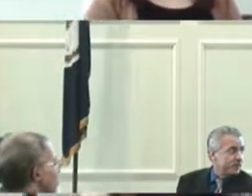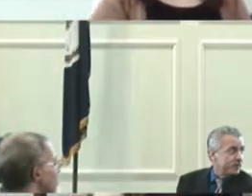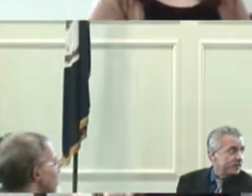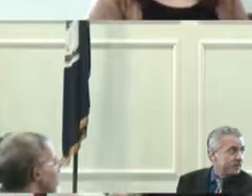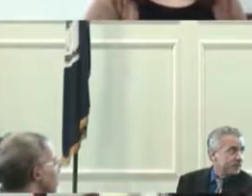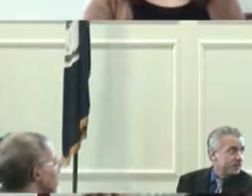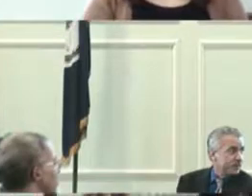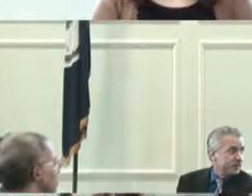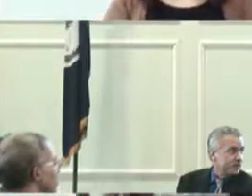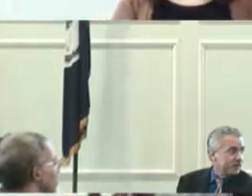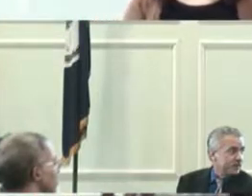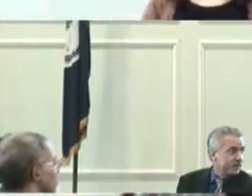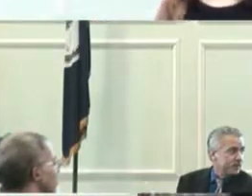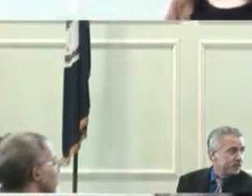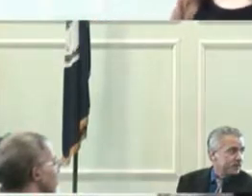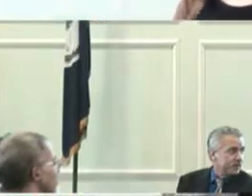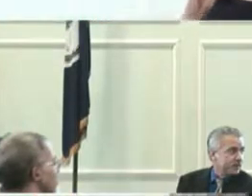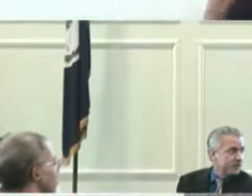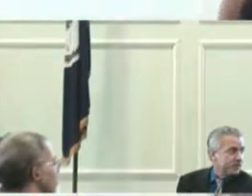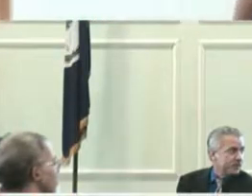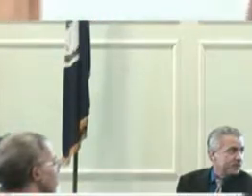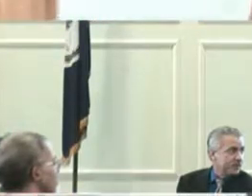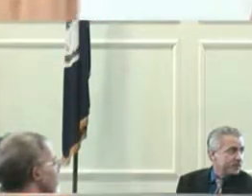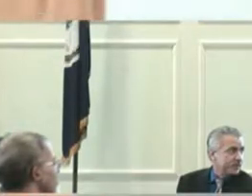Ginseel Maloney is not here.